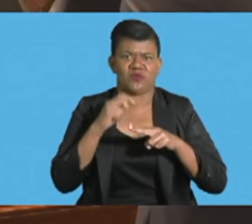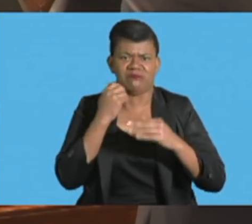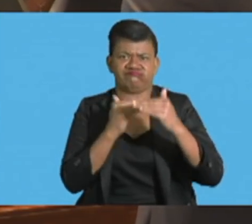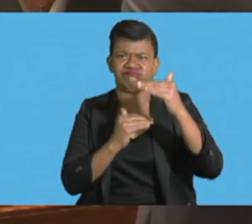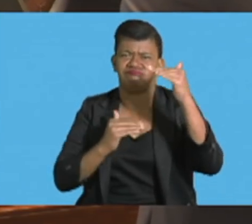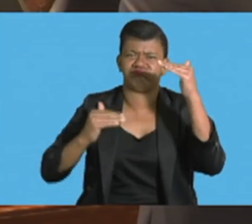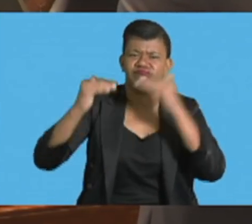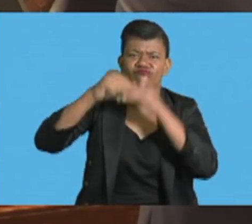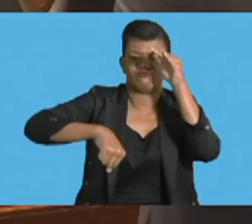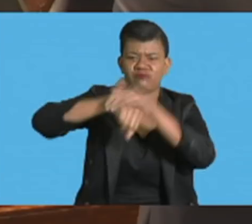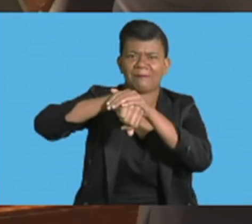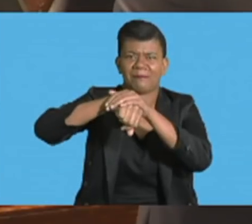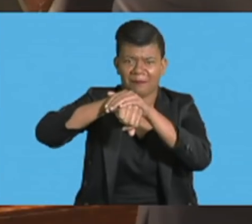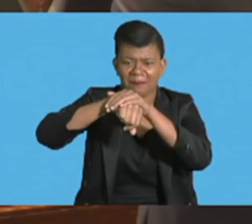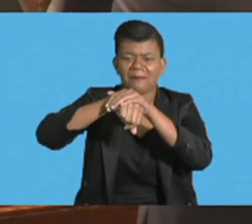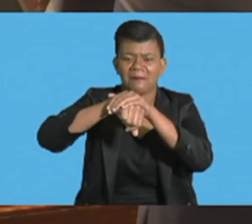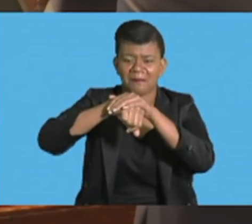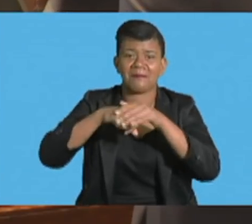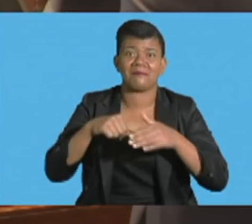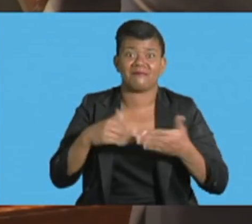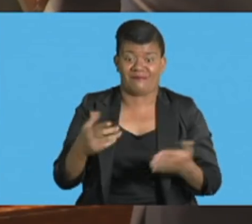As we open this week of debate,